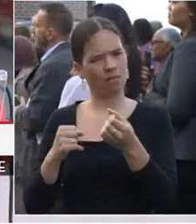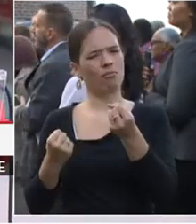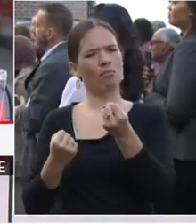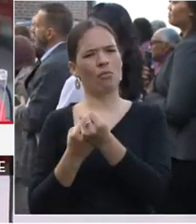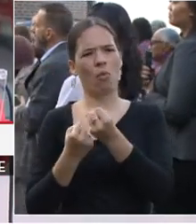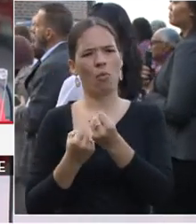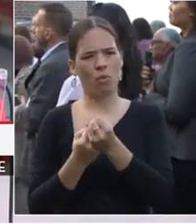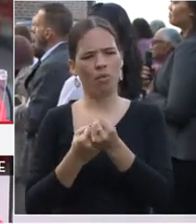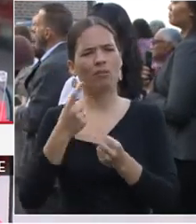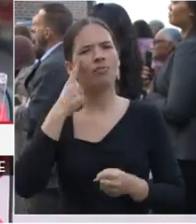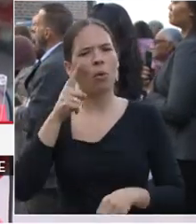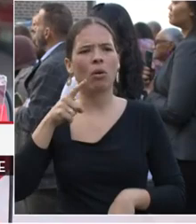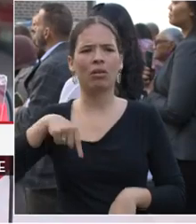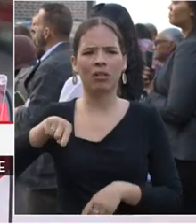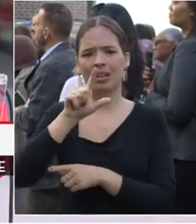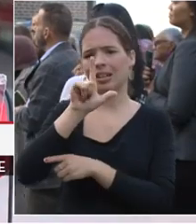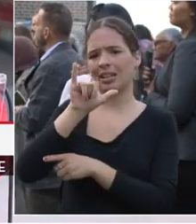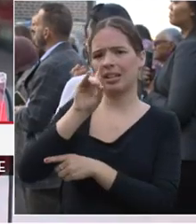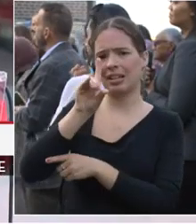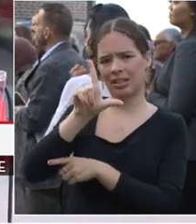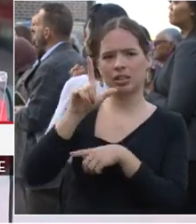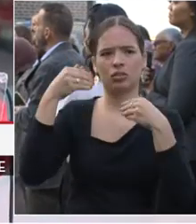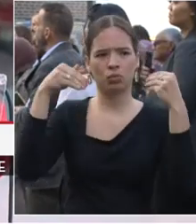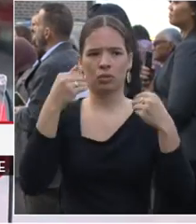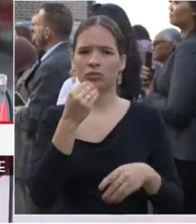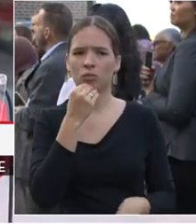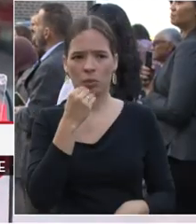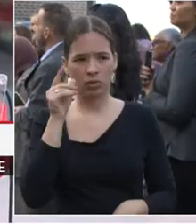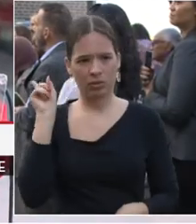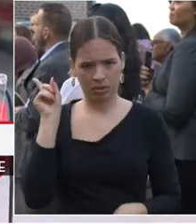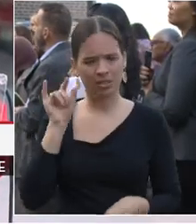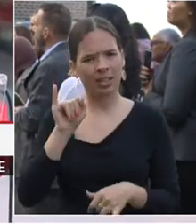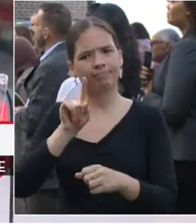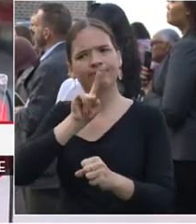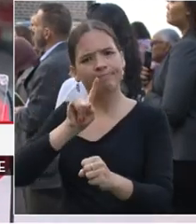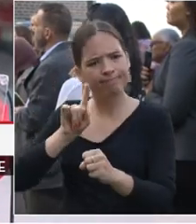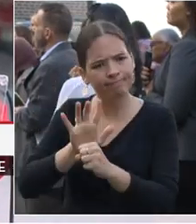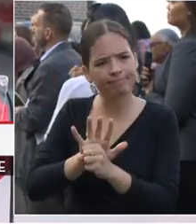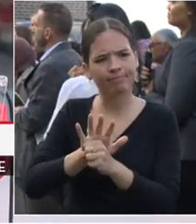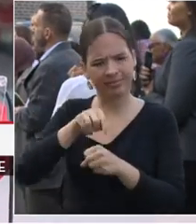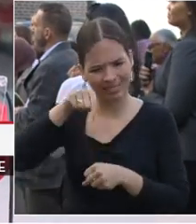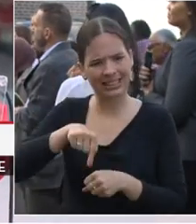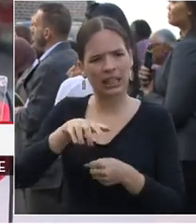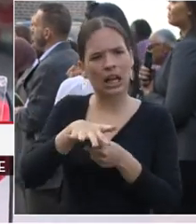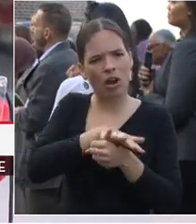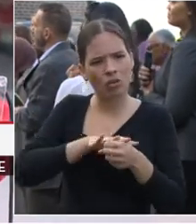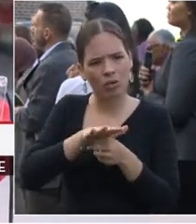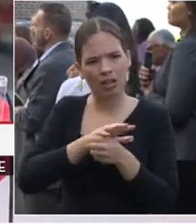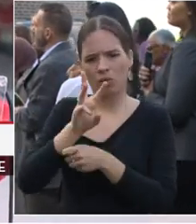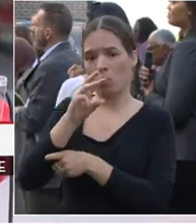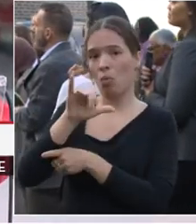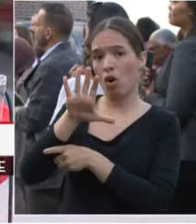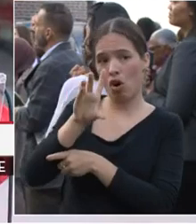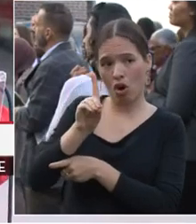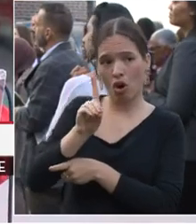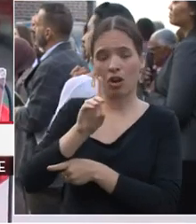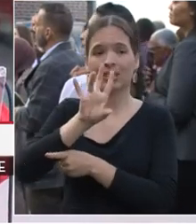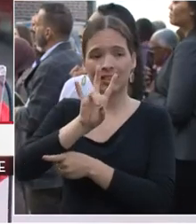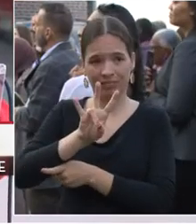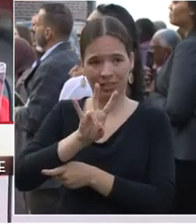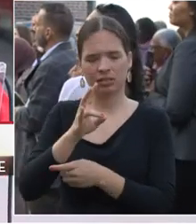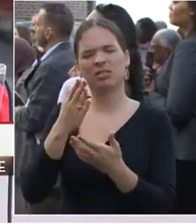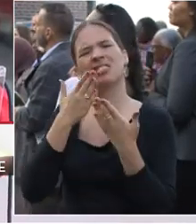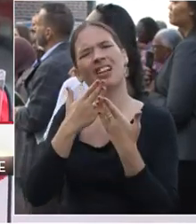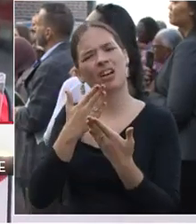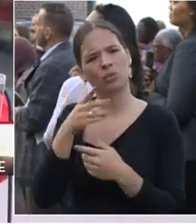Lidl, for your belief and commitment to Skyland Town Center and to Ward 7. We're